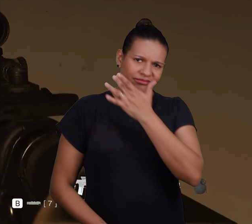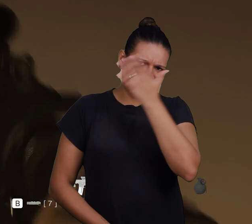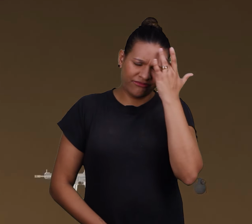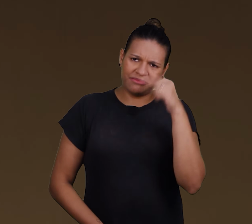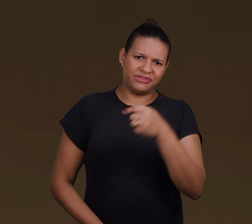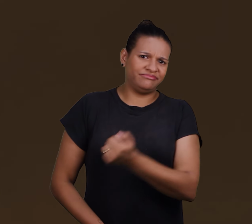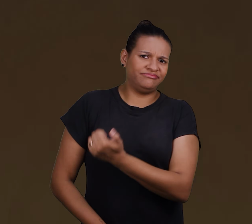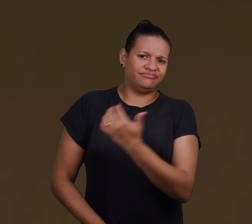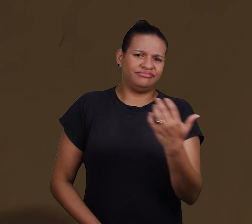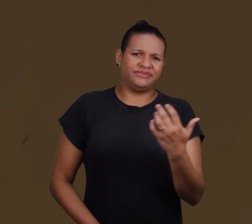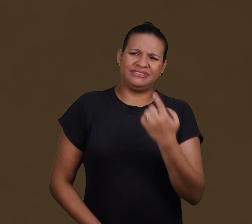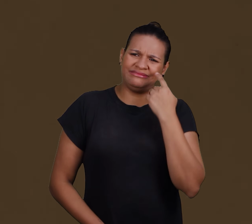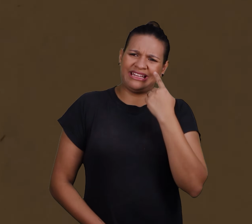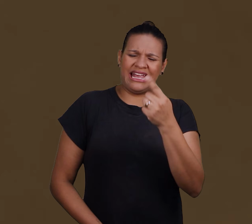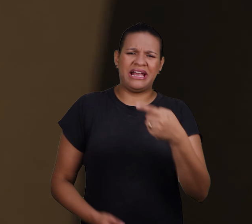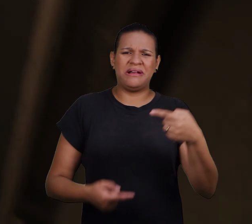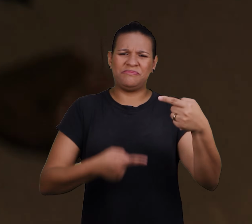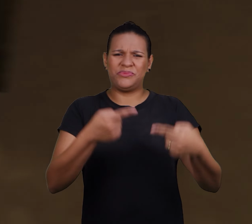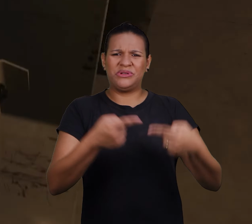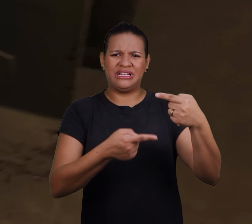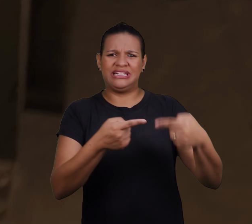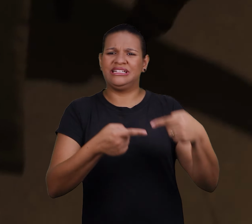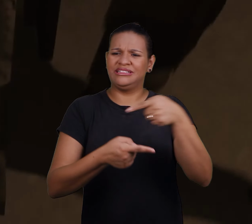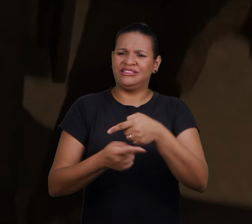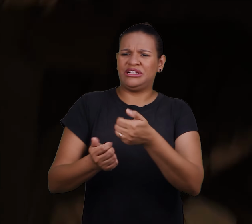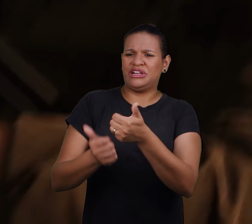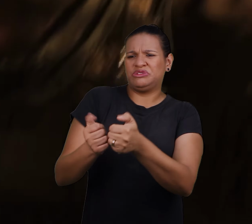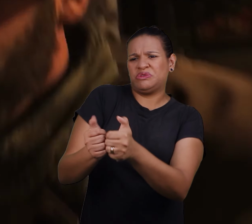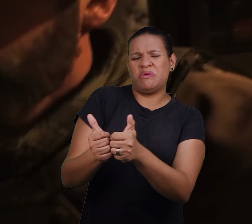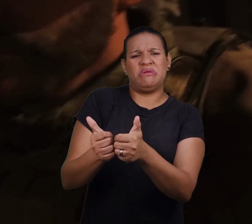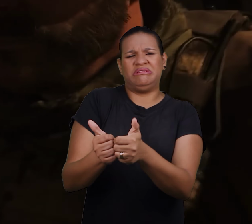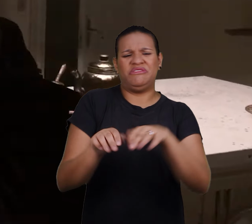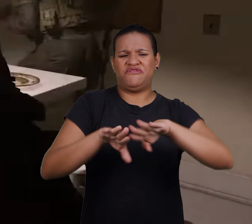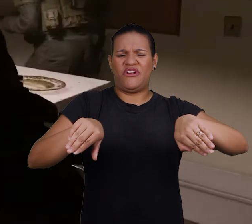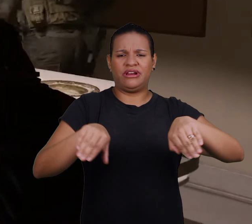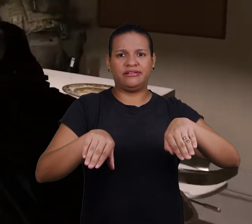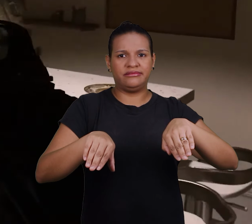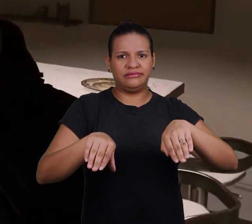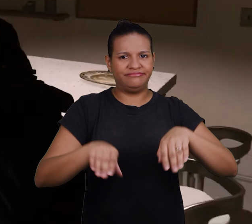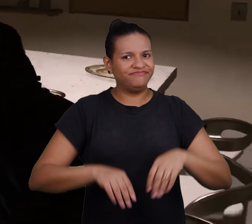Muita gente ainda diz: ah, deixa a política fora dos jogos.